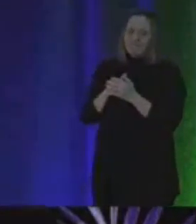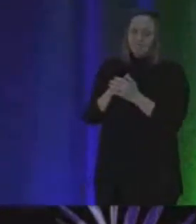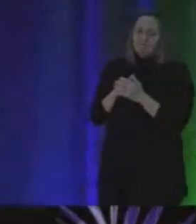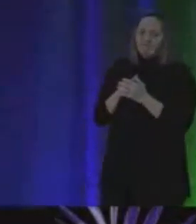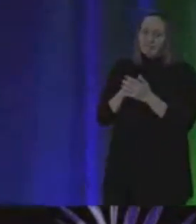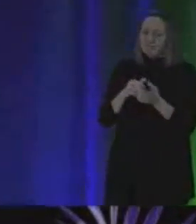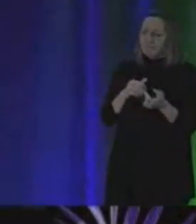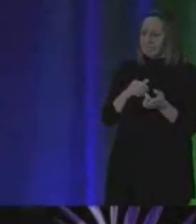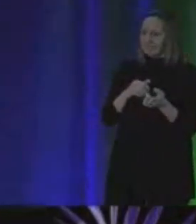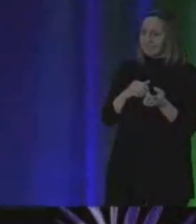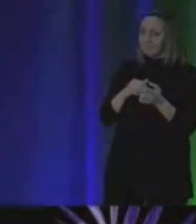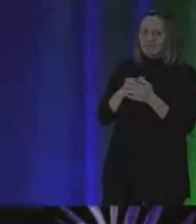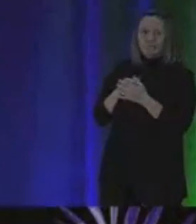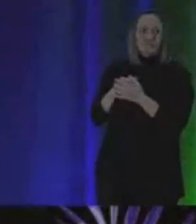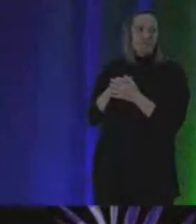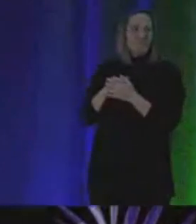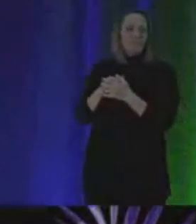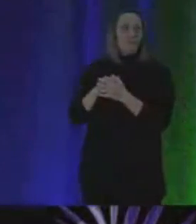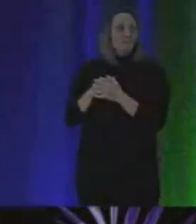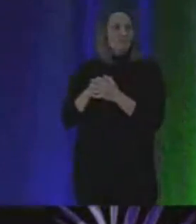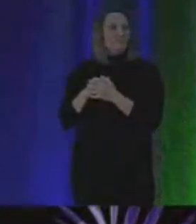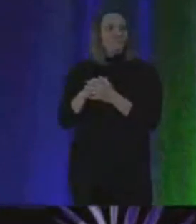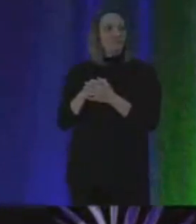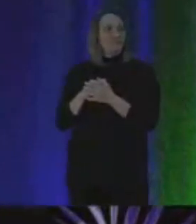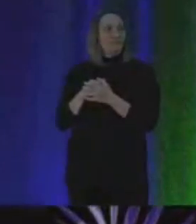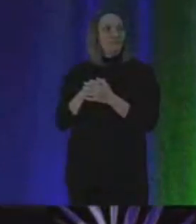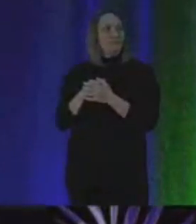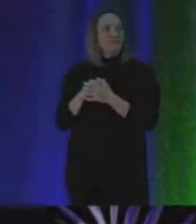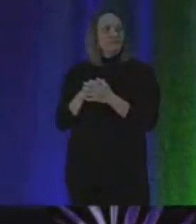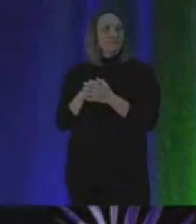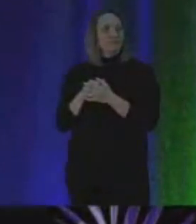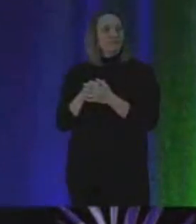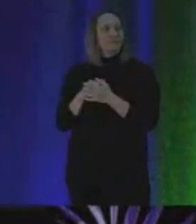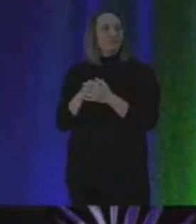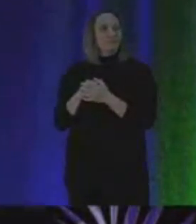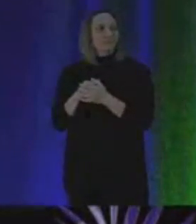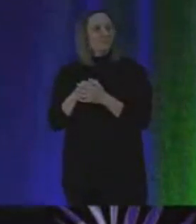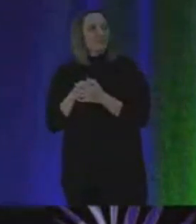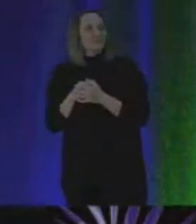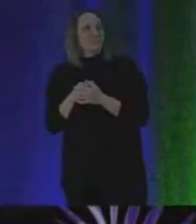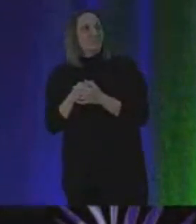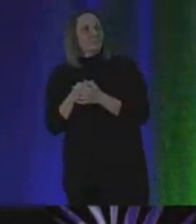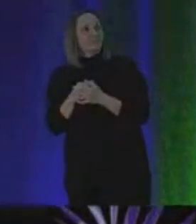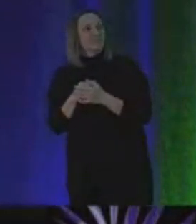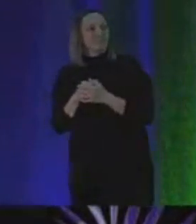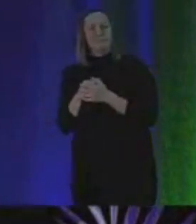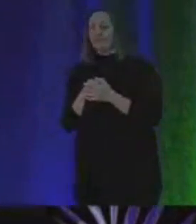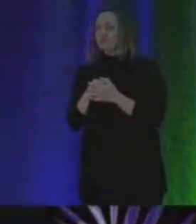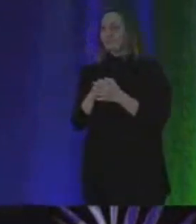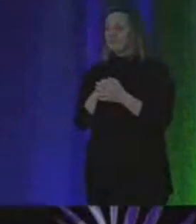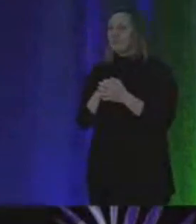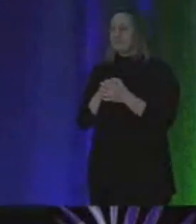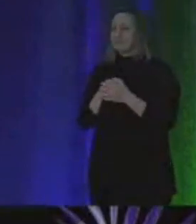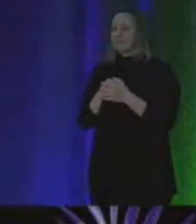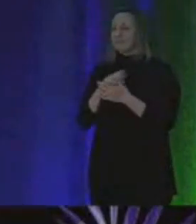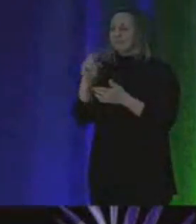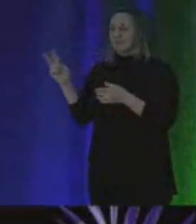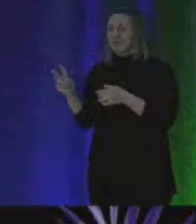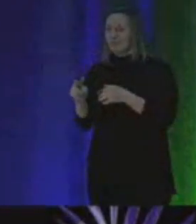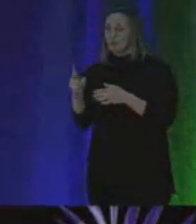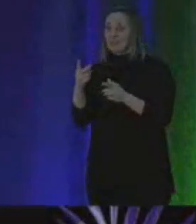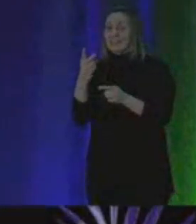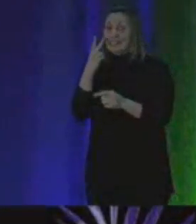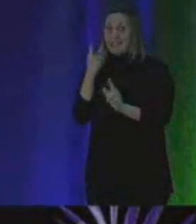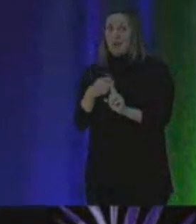And then you can come in here and you can actually see where it came from. And then here's what you do.